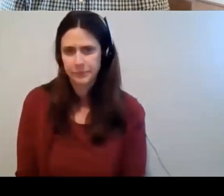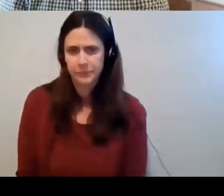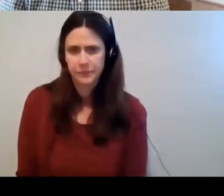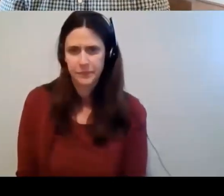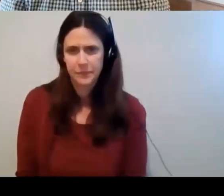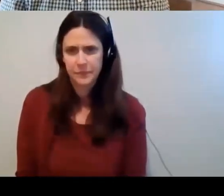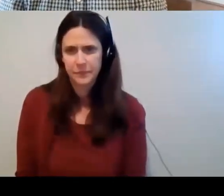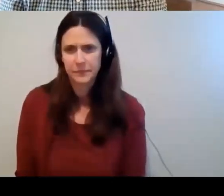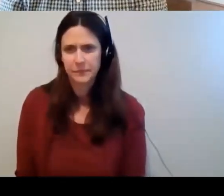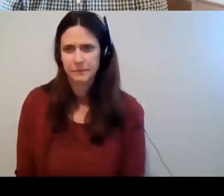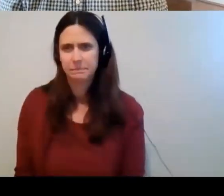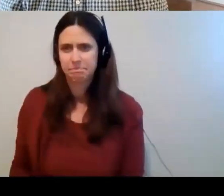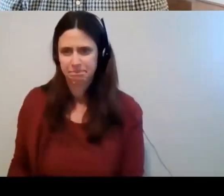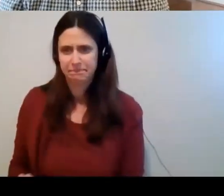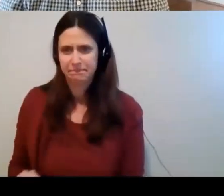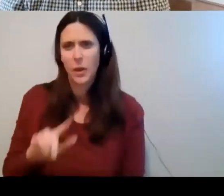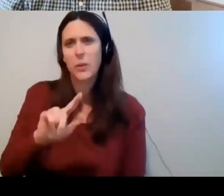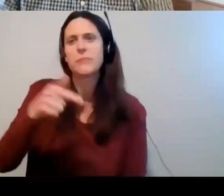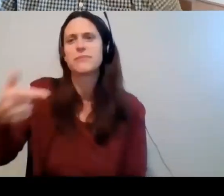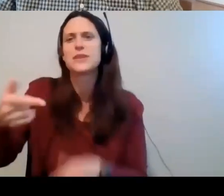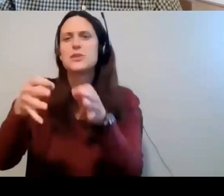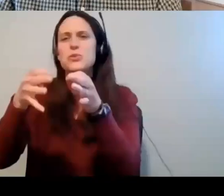I hope that helps you, Kat.